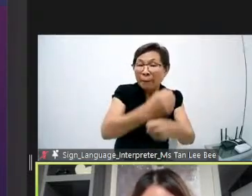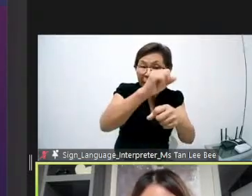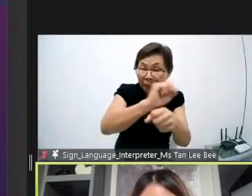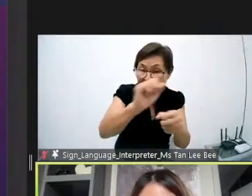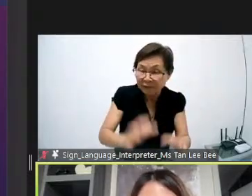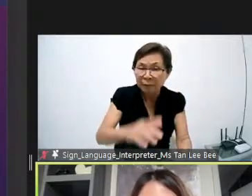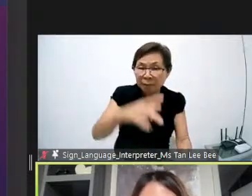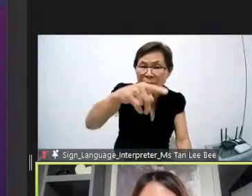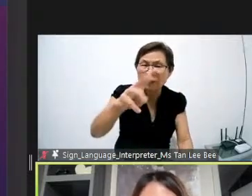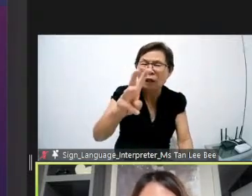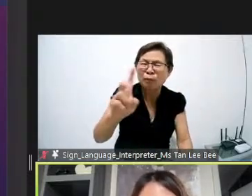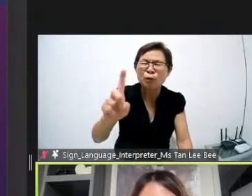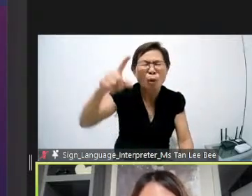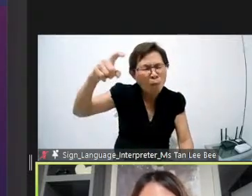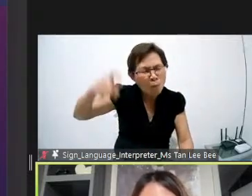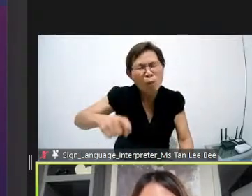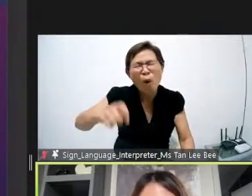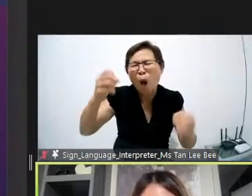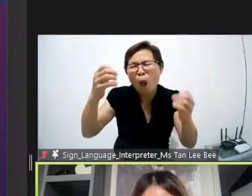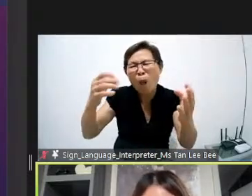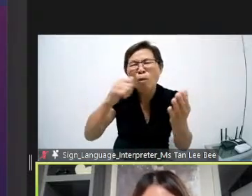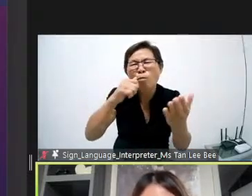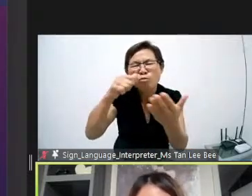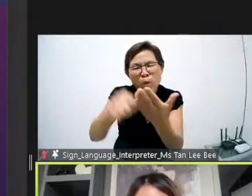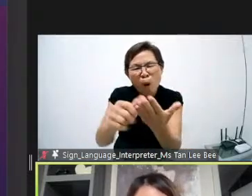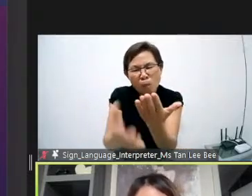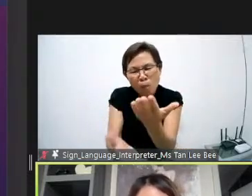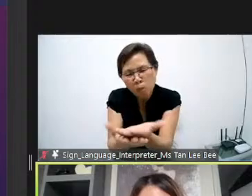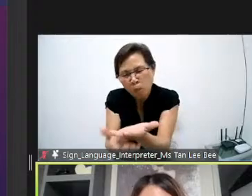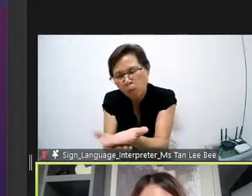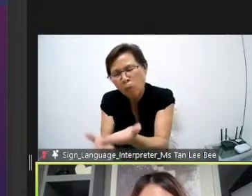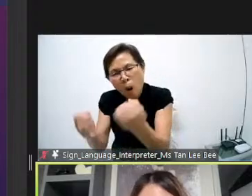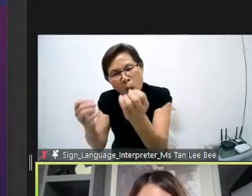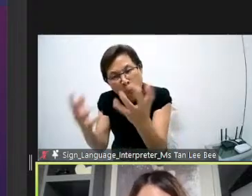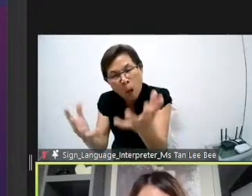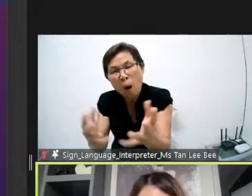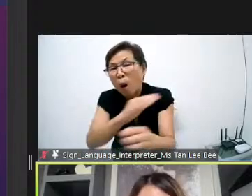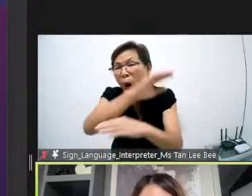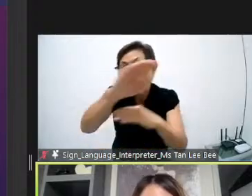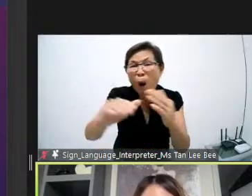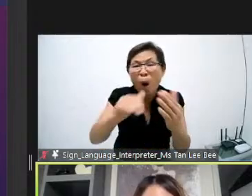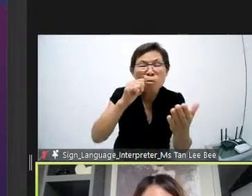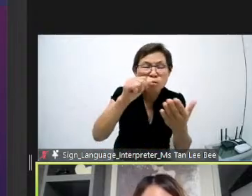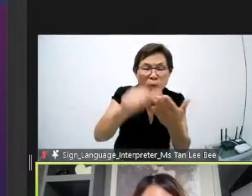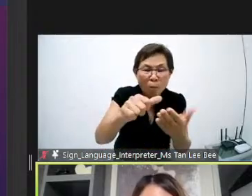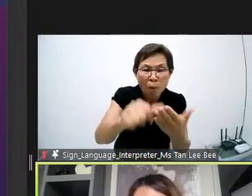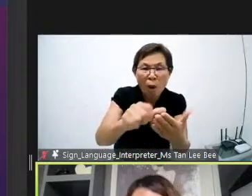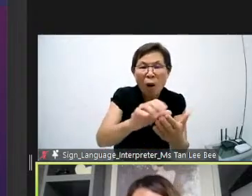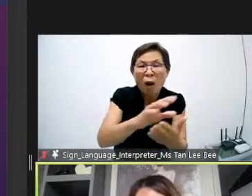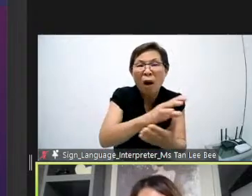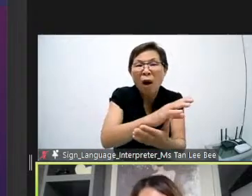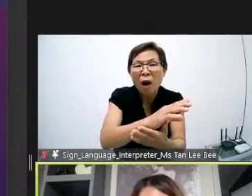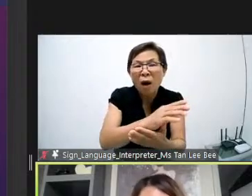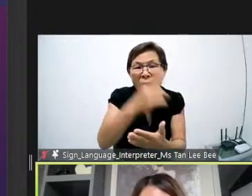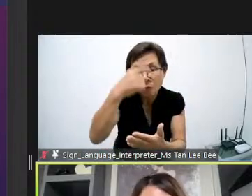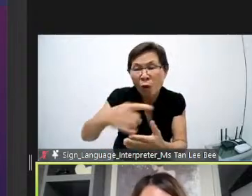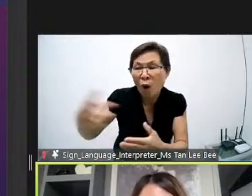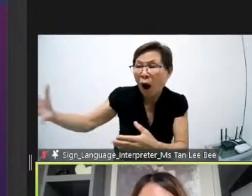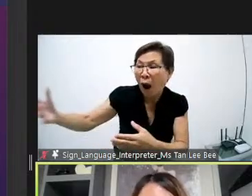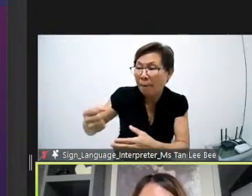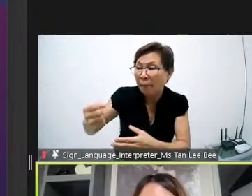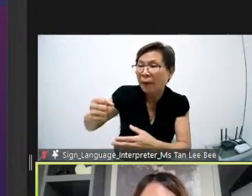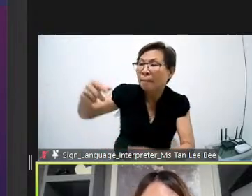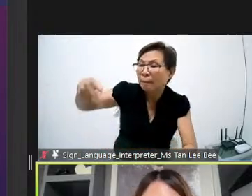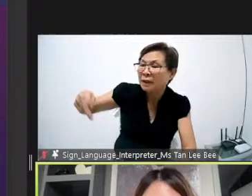documents, so our platform will generate all the documents and contacts for hiring